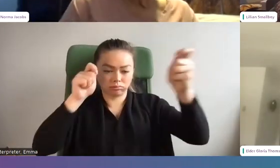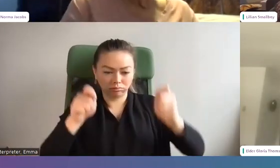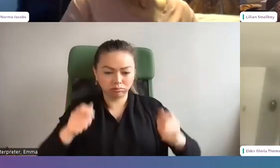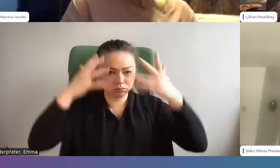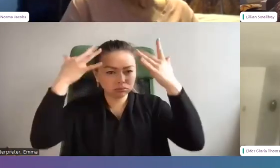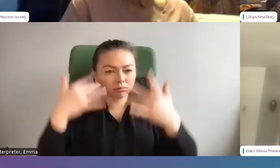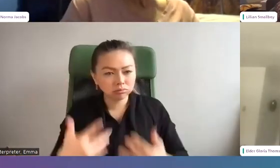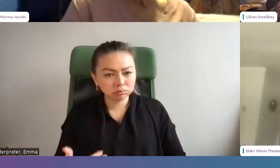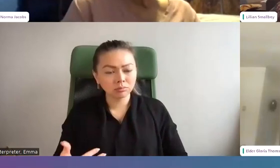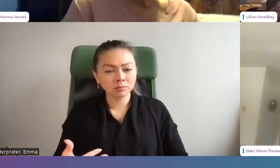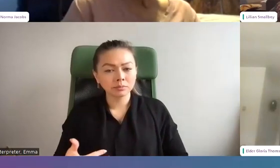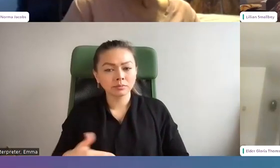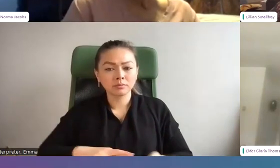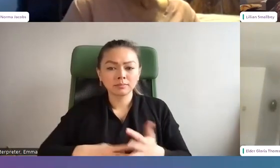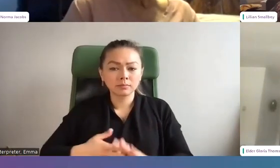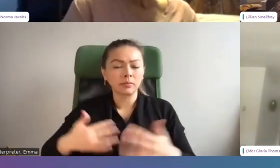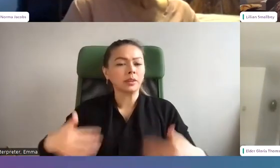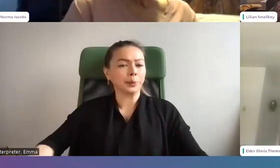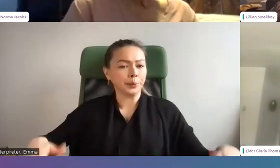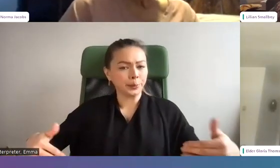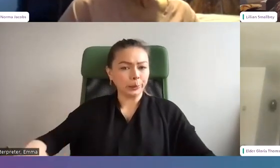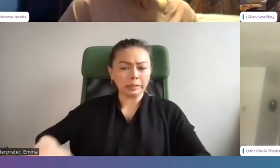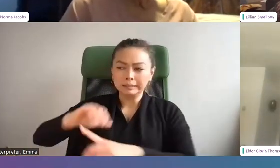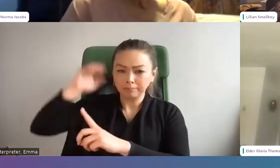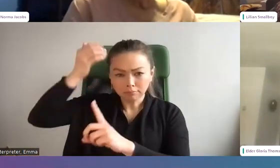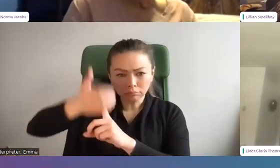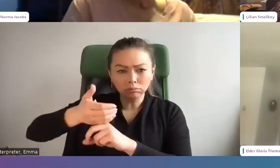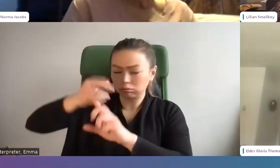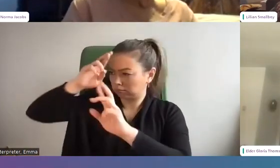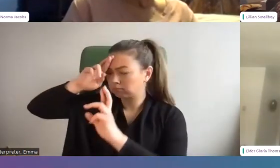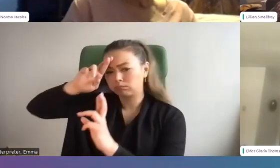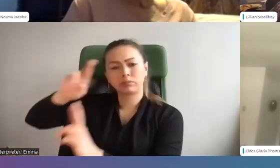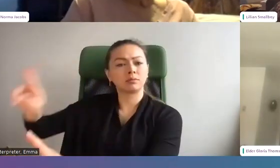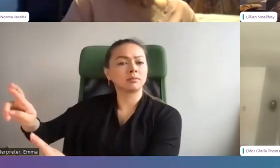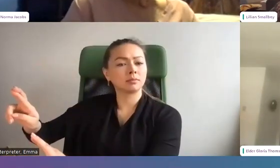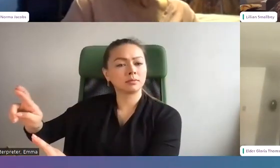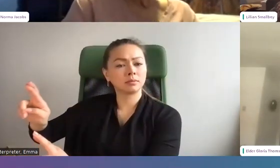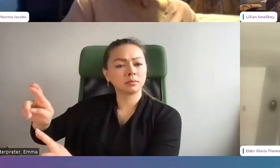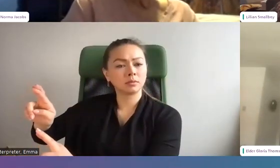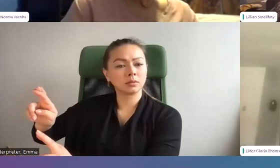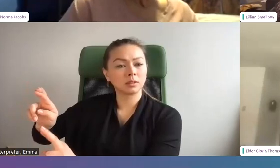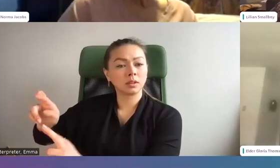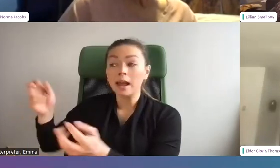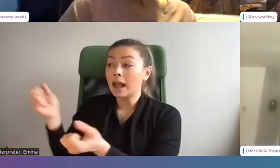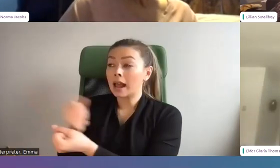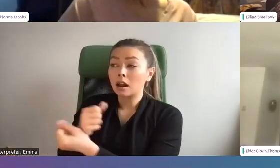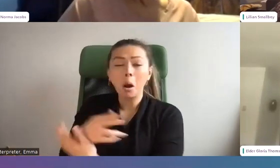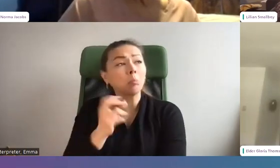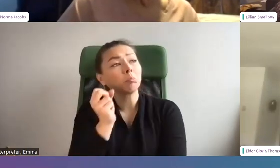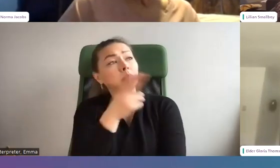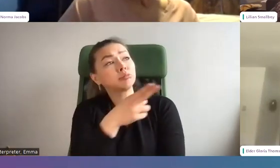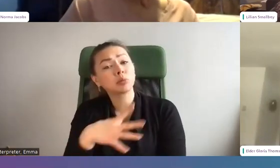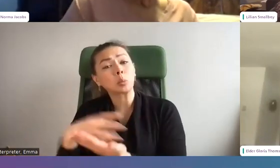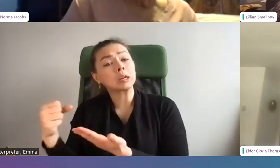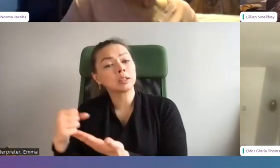shows that we're having that respect for those animals, because we use every part of that animal to decorate. And we show in